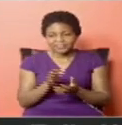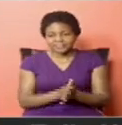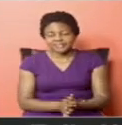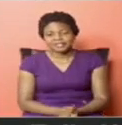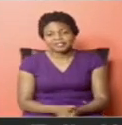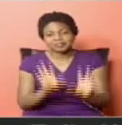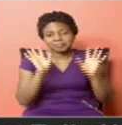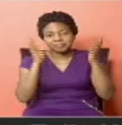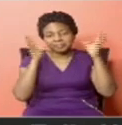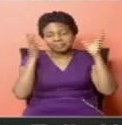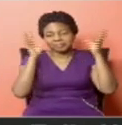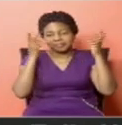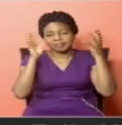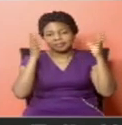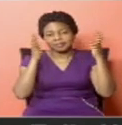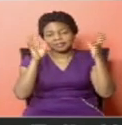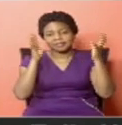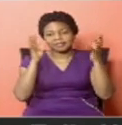attention.